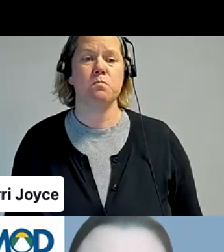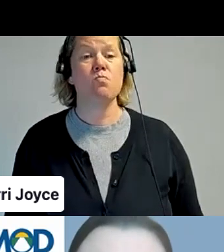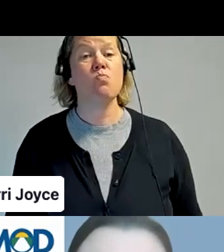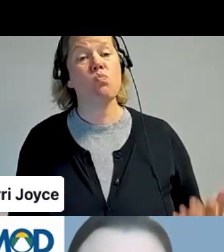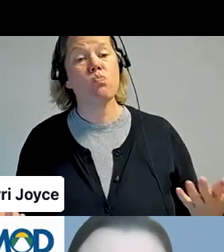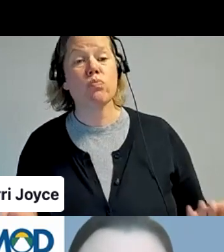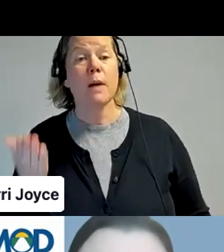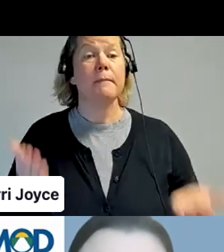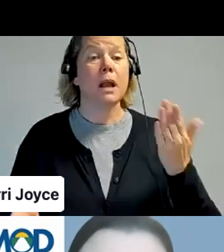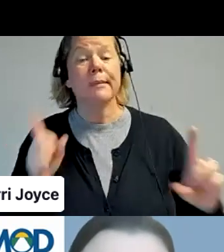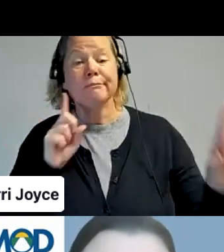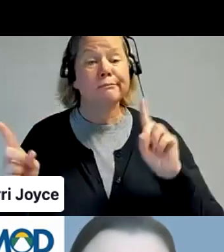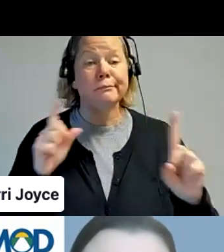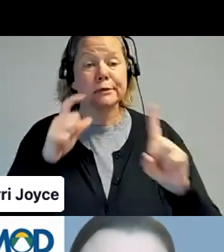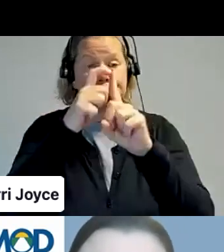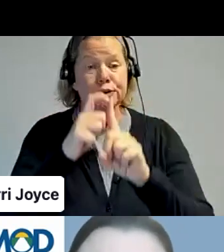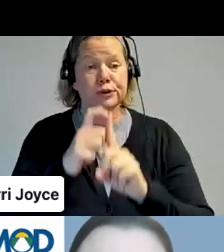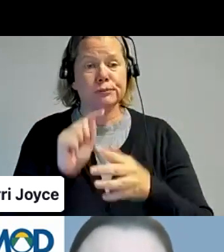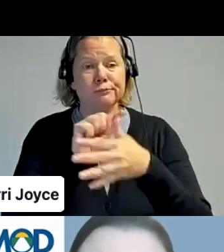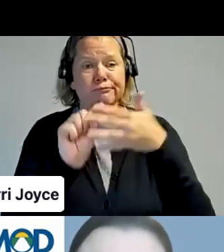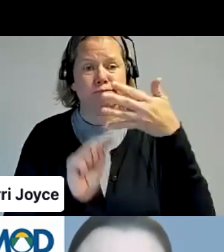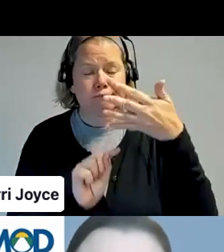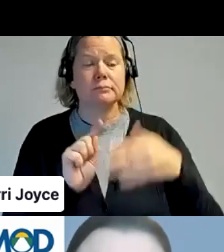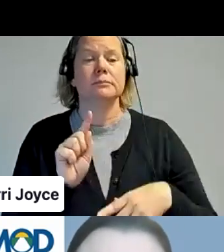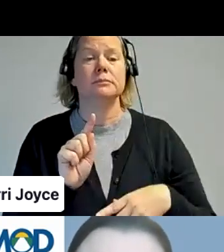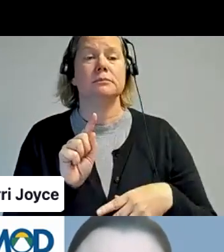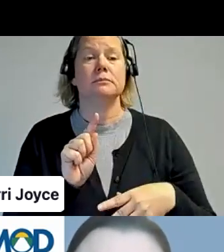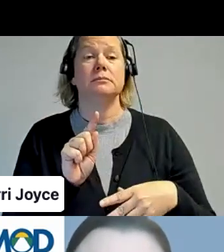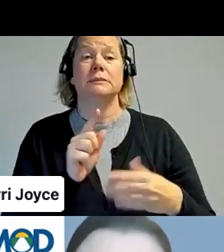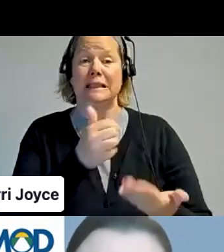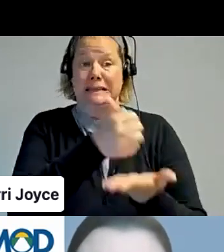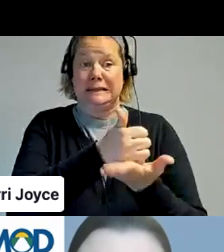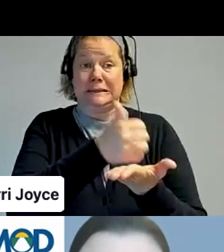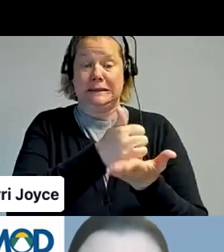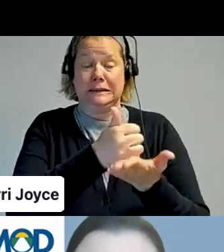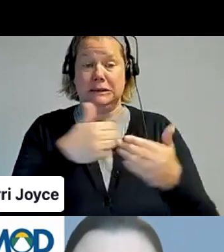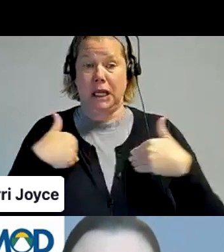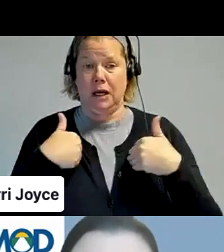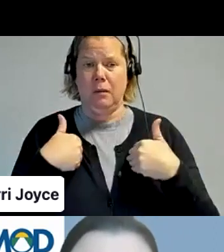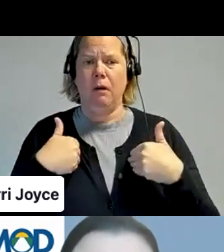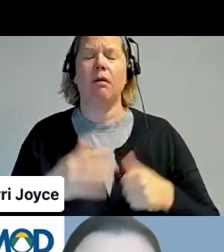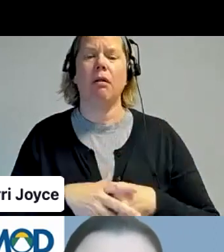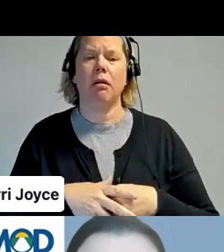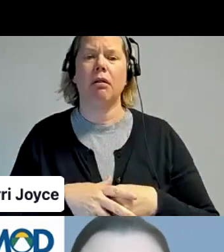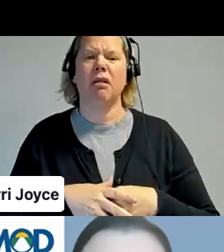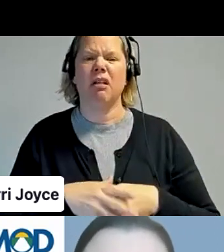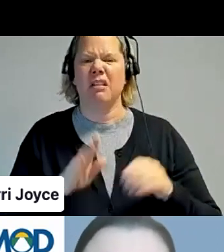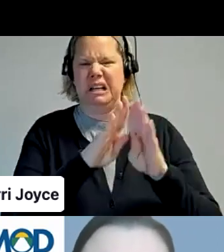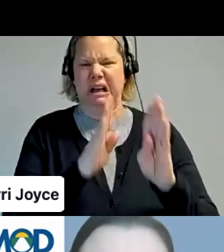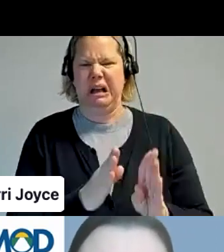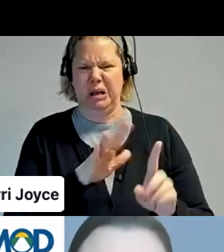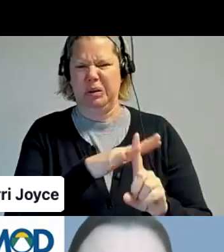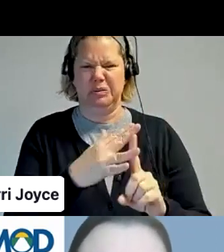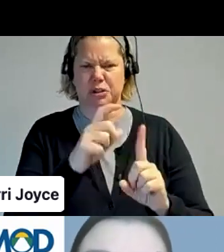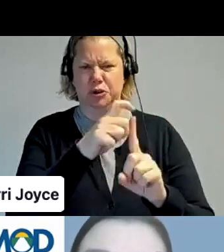So you may hear a couple other terms about animals. One of them is assistance animal. That's a fair housing term that encompasses both